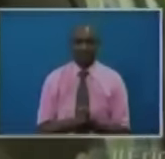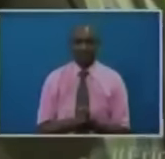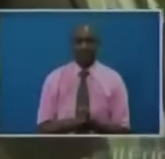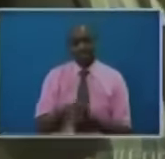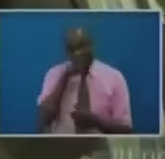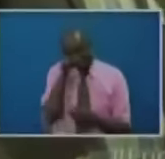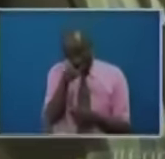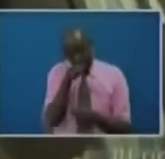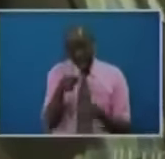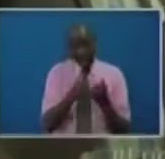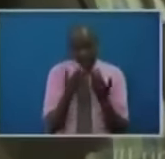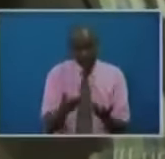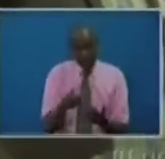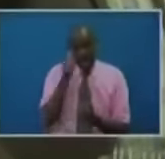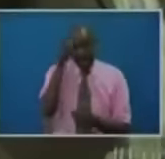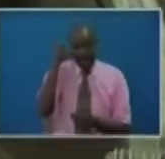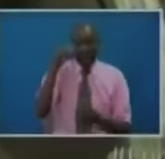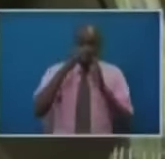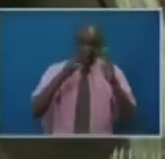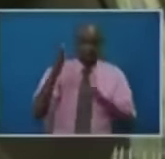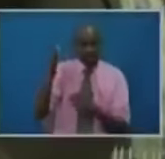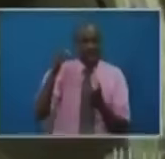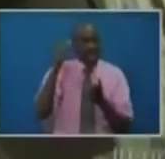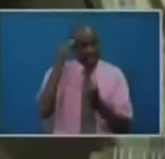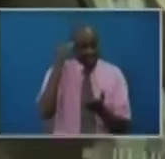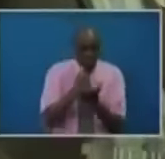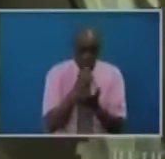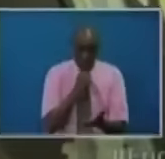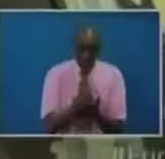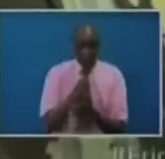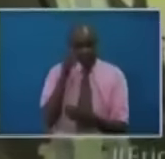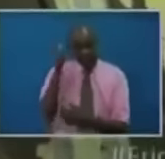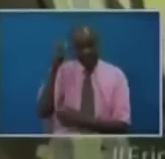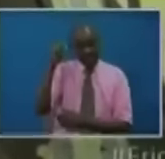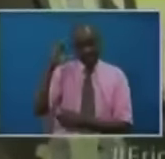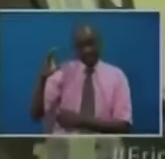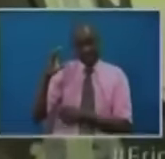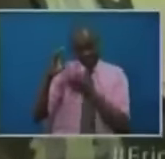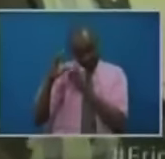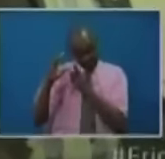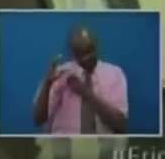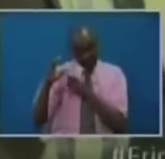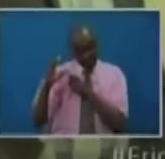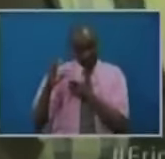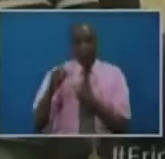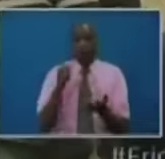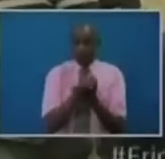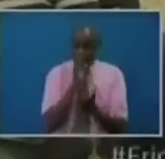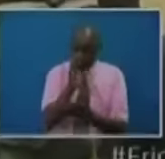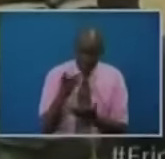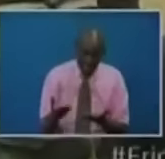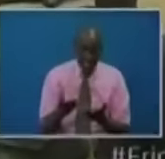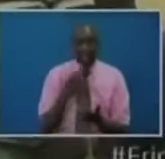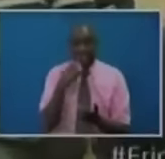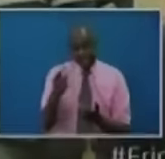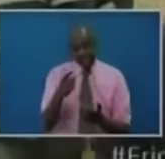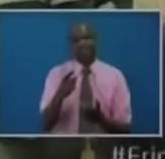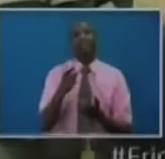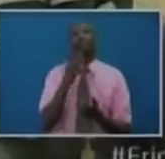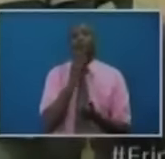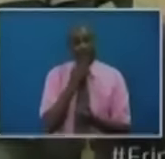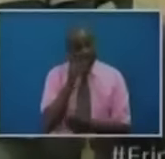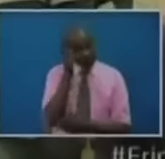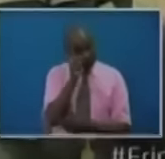It was here at Amani House, the headquarters for ANC party, that the National Governing Council formally gave the party leader